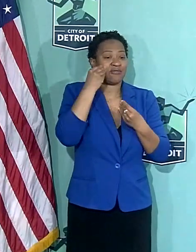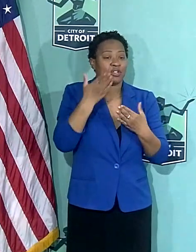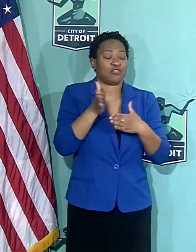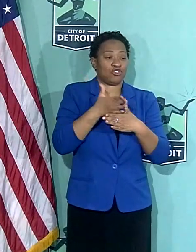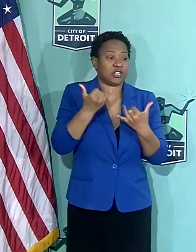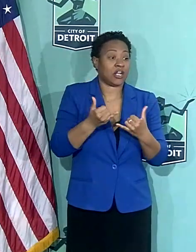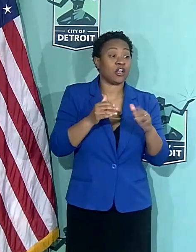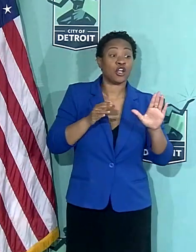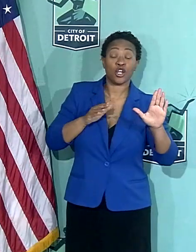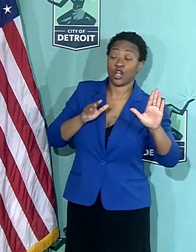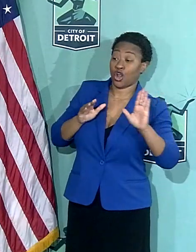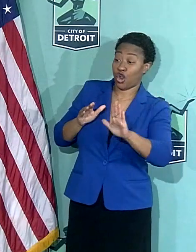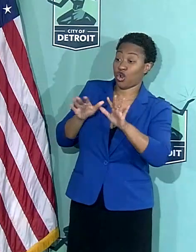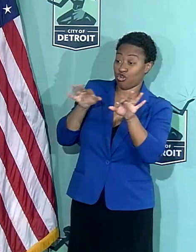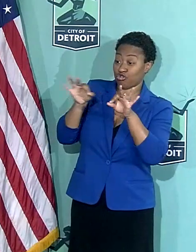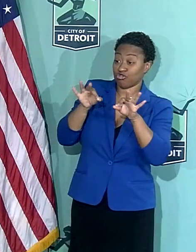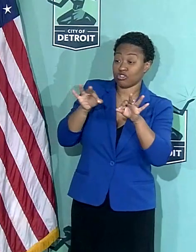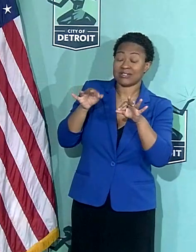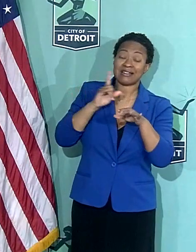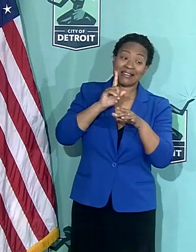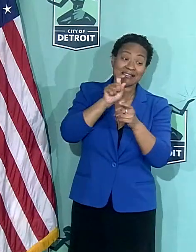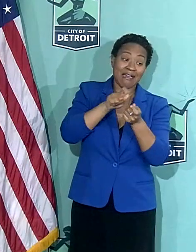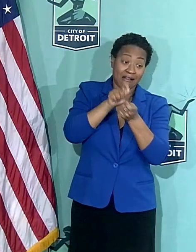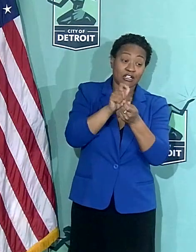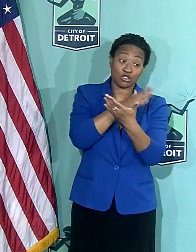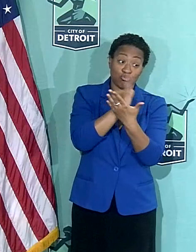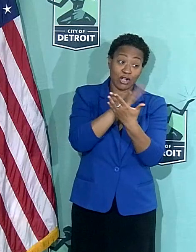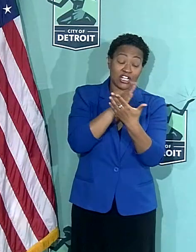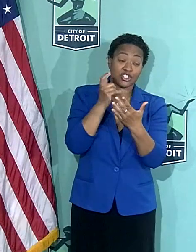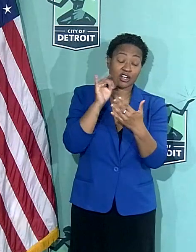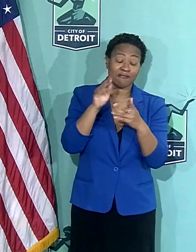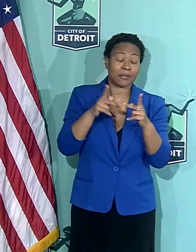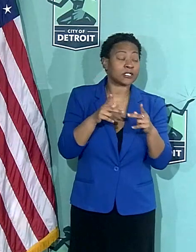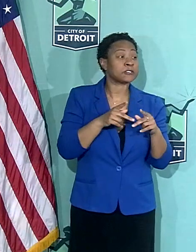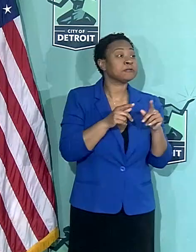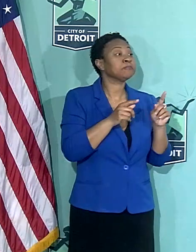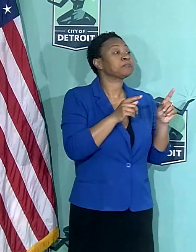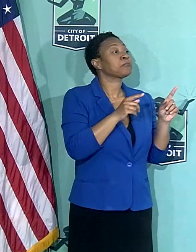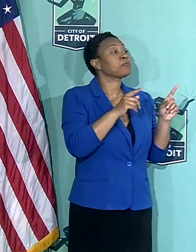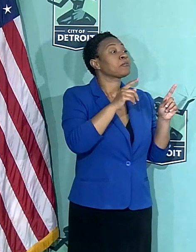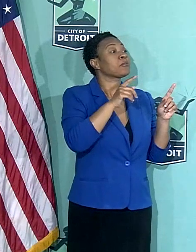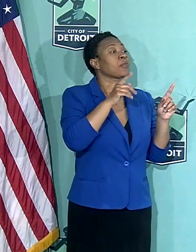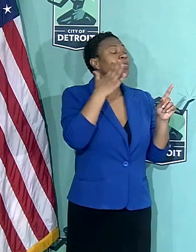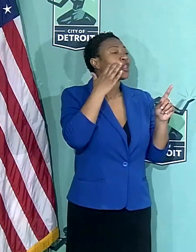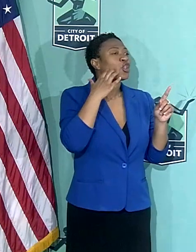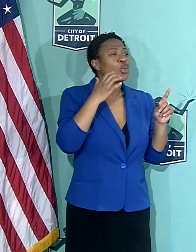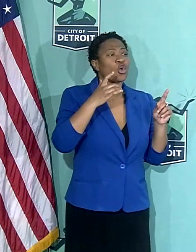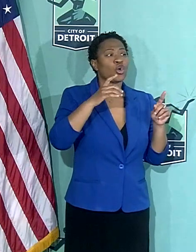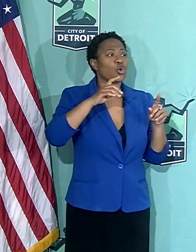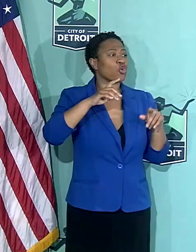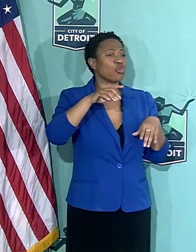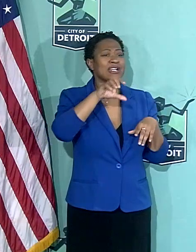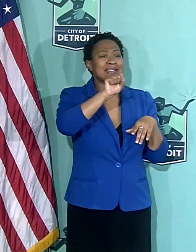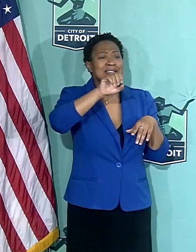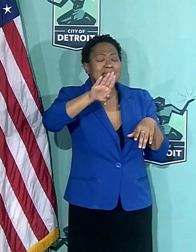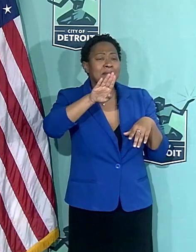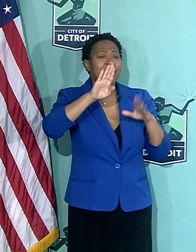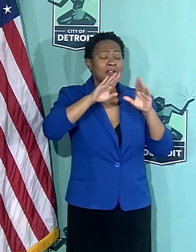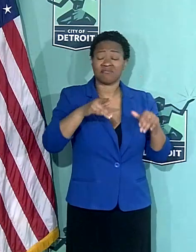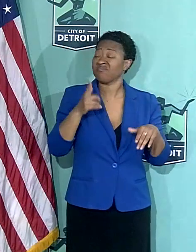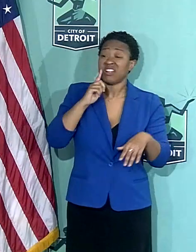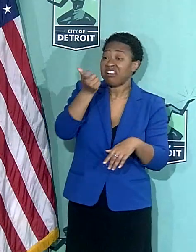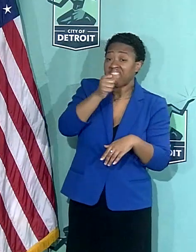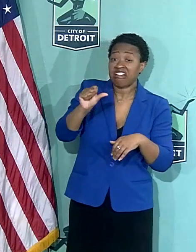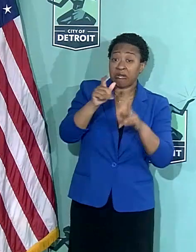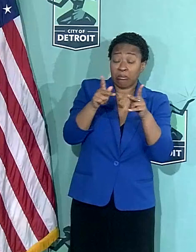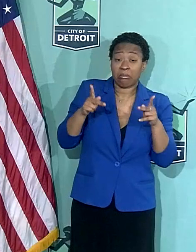description is accurate of the range of facilities. Okay, and are they subsidized housing? Are they It'll be everything. city-owned? Any place where, if you look